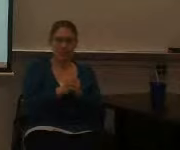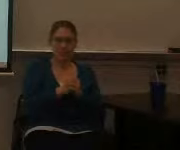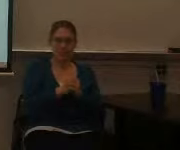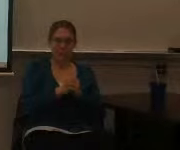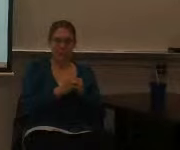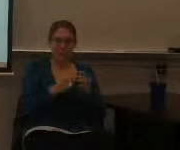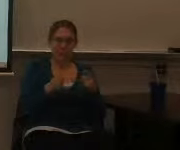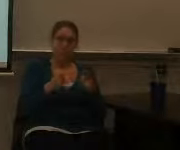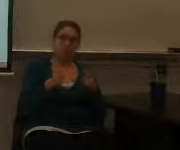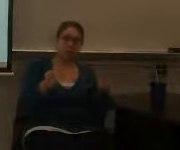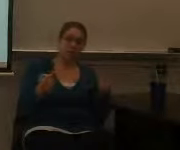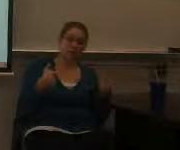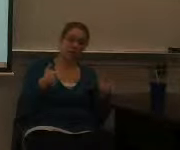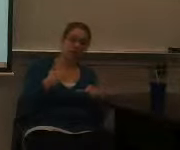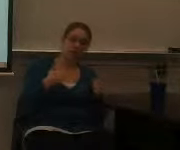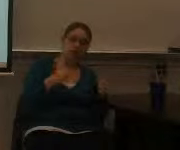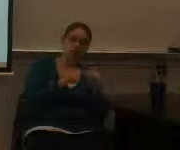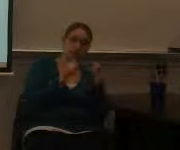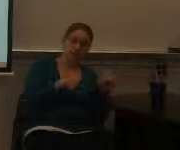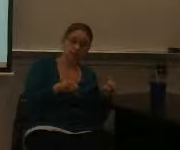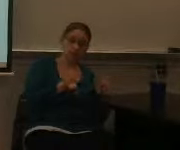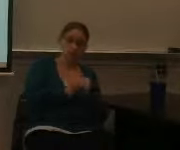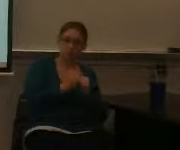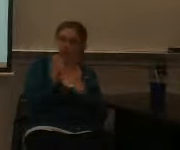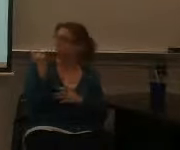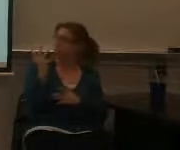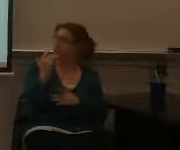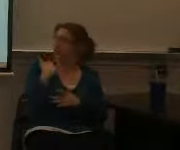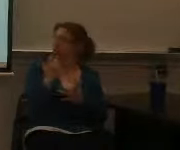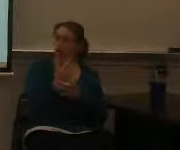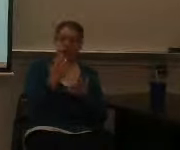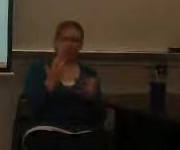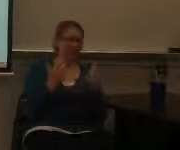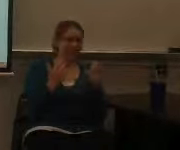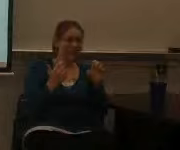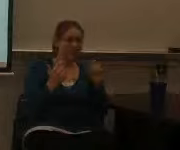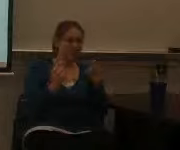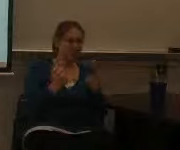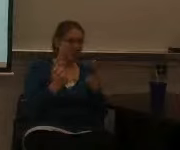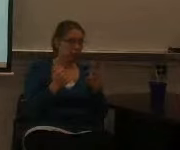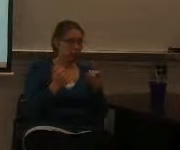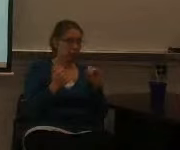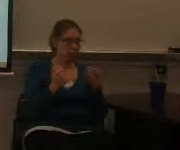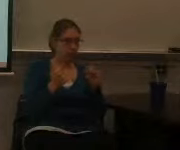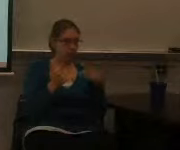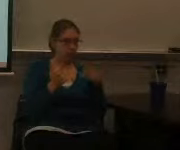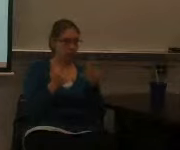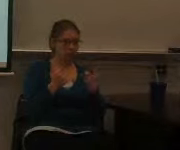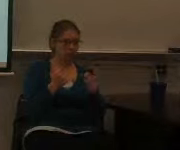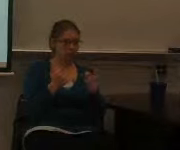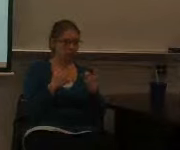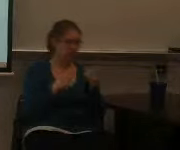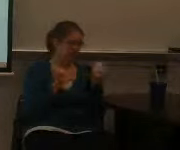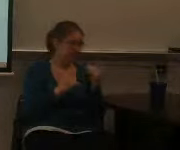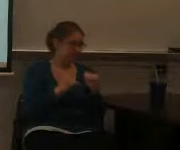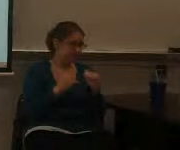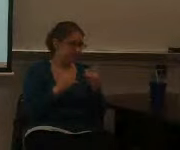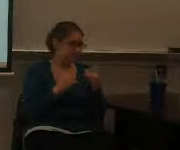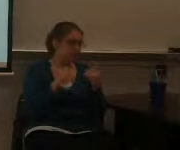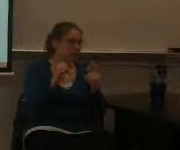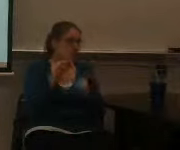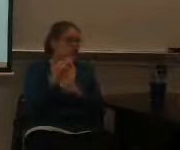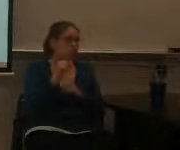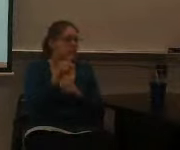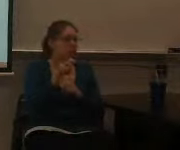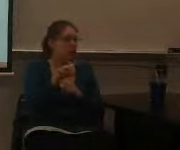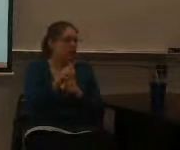Alternatively, we have other systems with forested where they have large amounts of leaf input, or at least quite shaded much